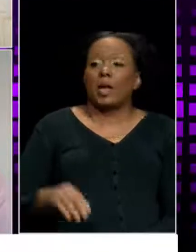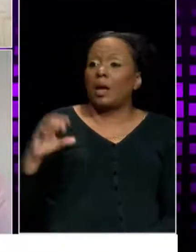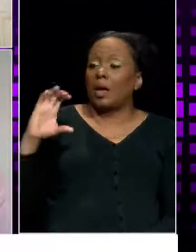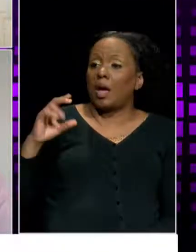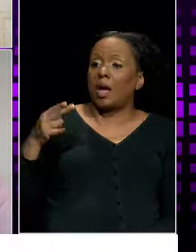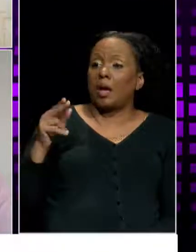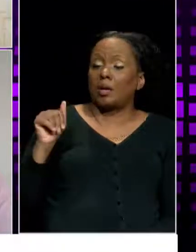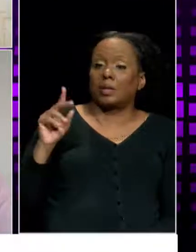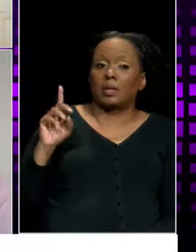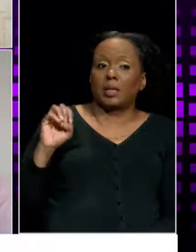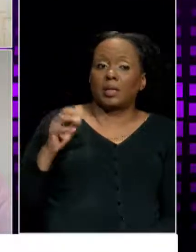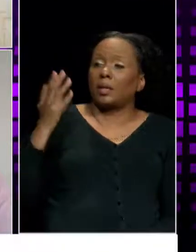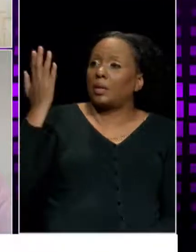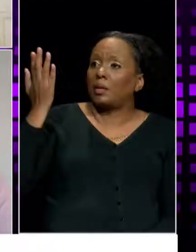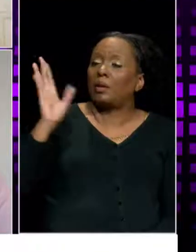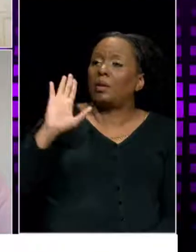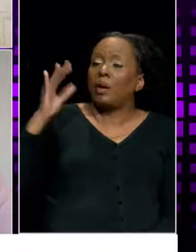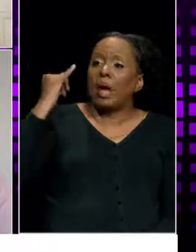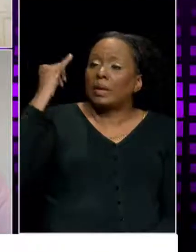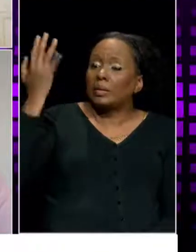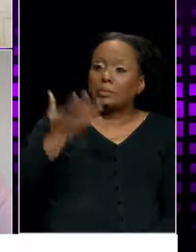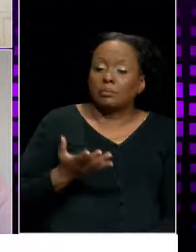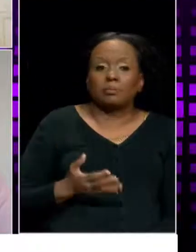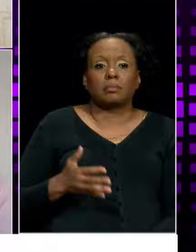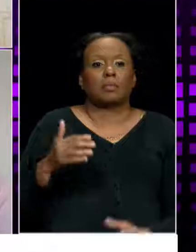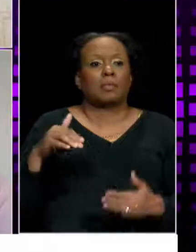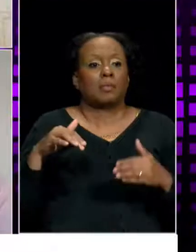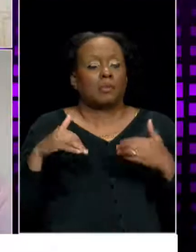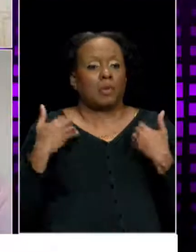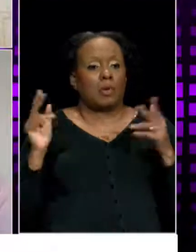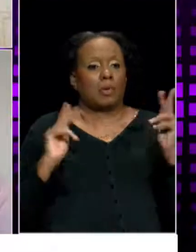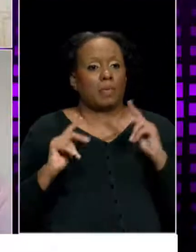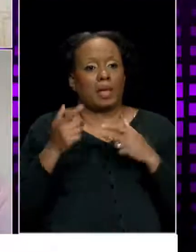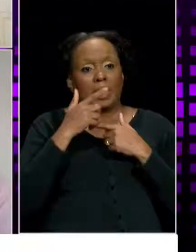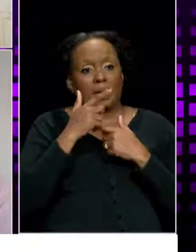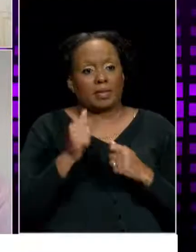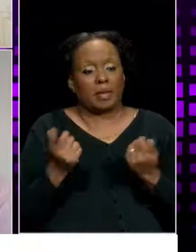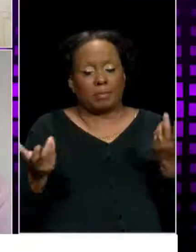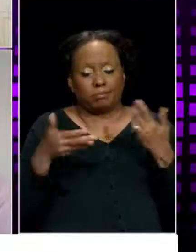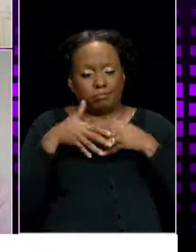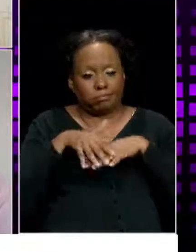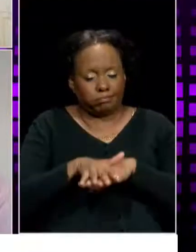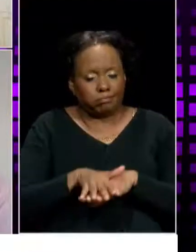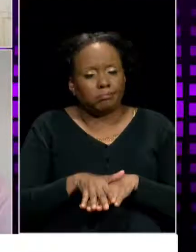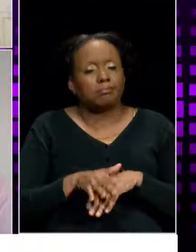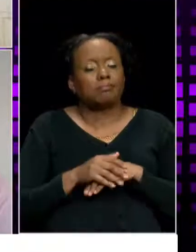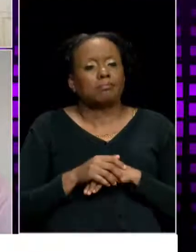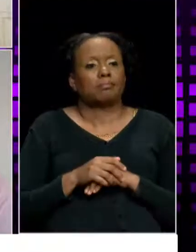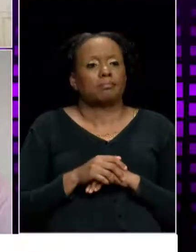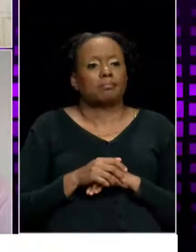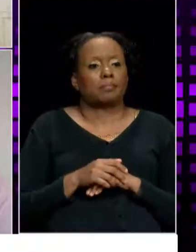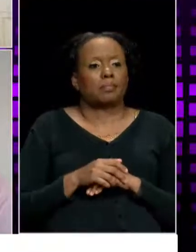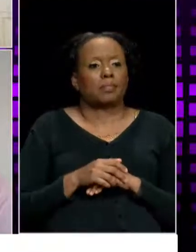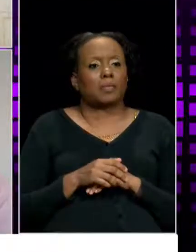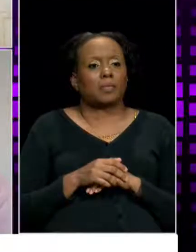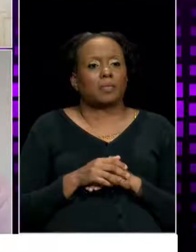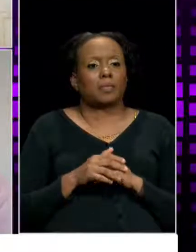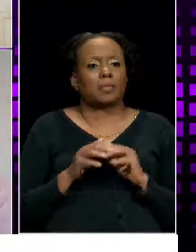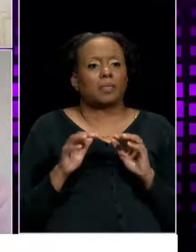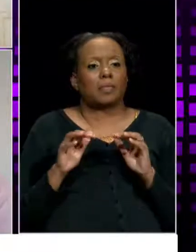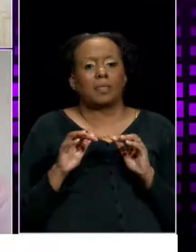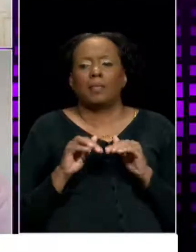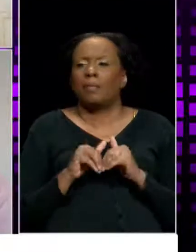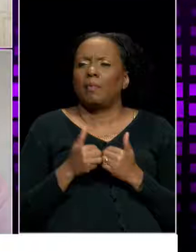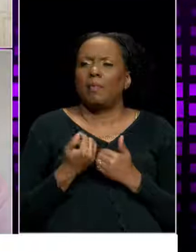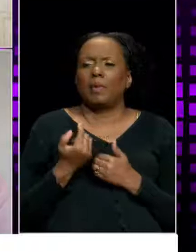you've heard that some young persons are interested in a blended approach. What do you think that might look like? How do you think that